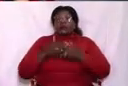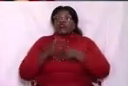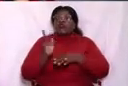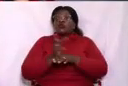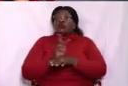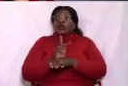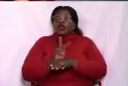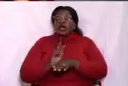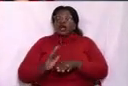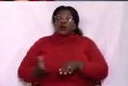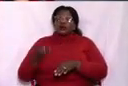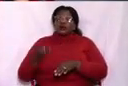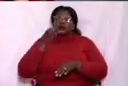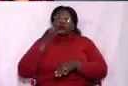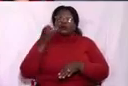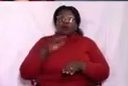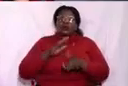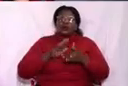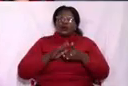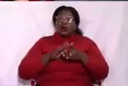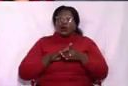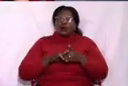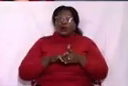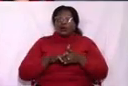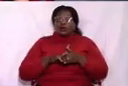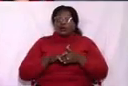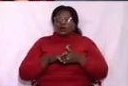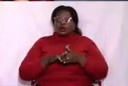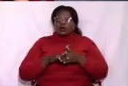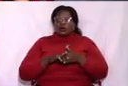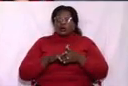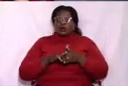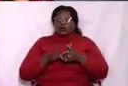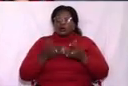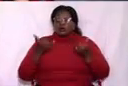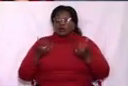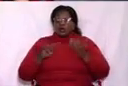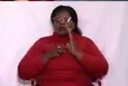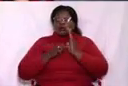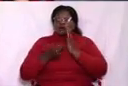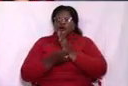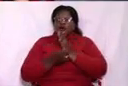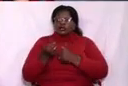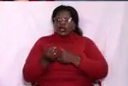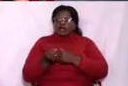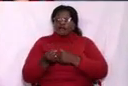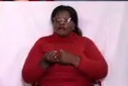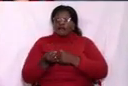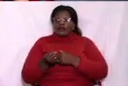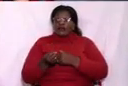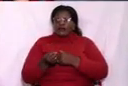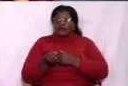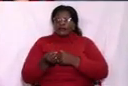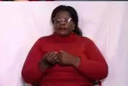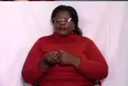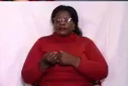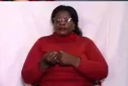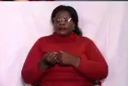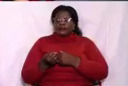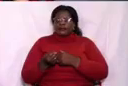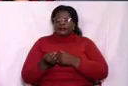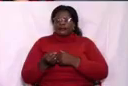just want to tell you about the current programs that we are running at the